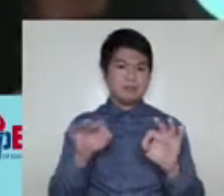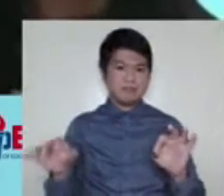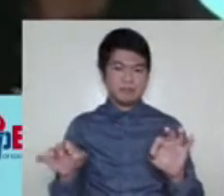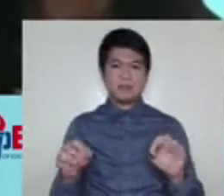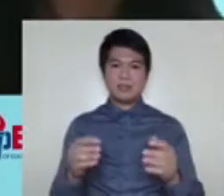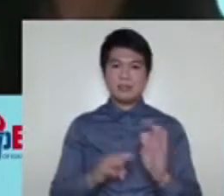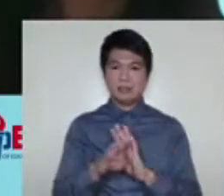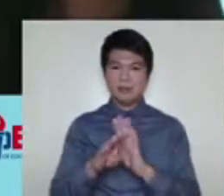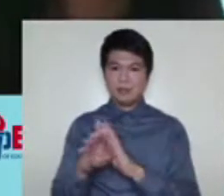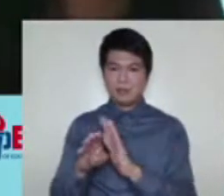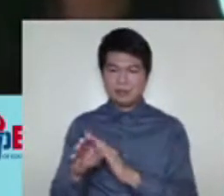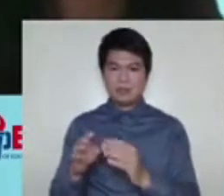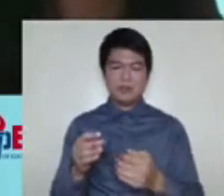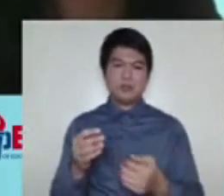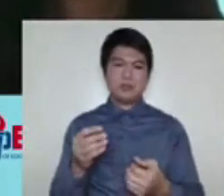supplementary material.